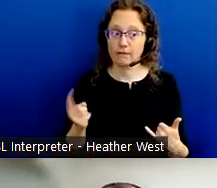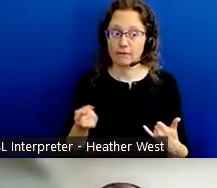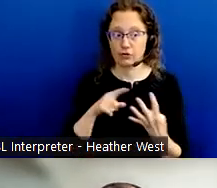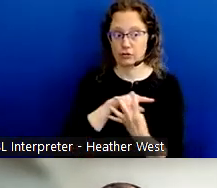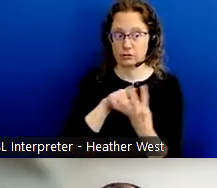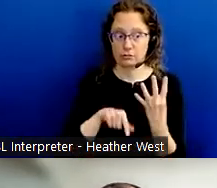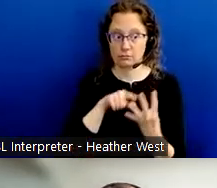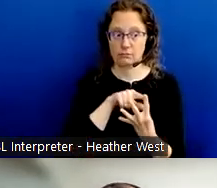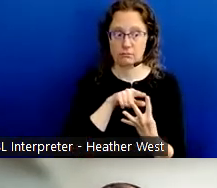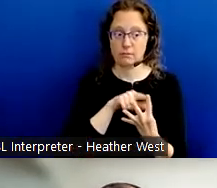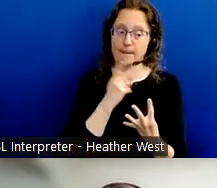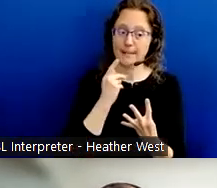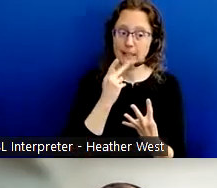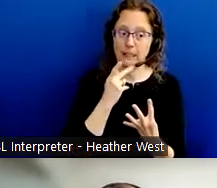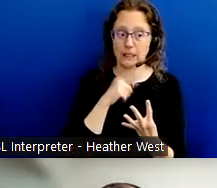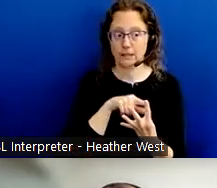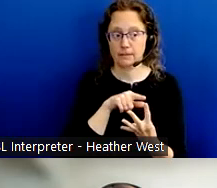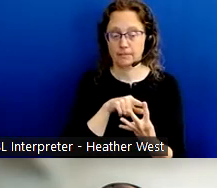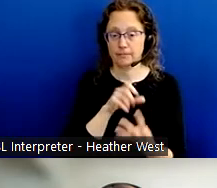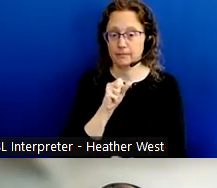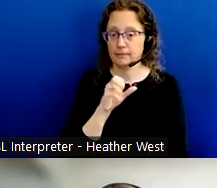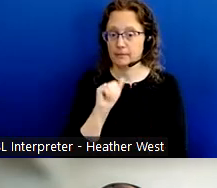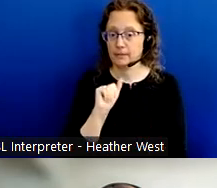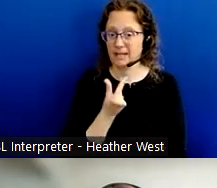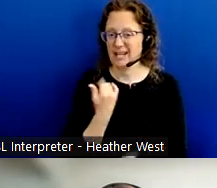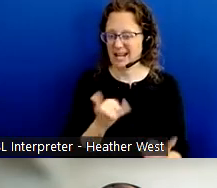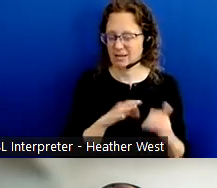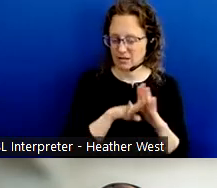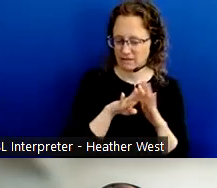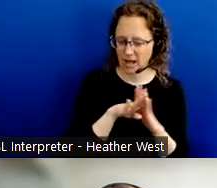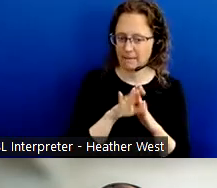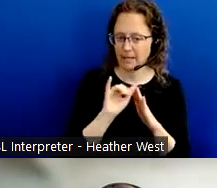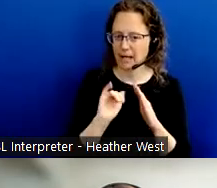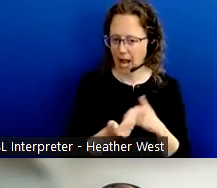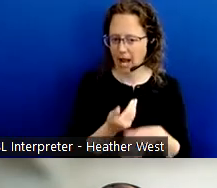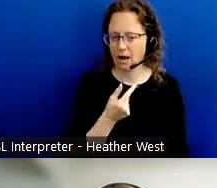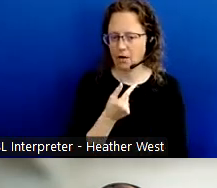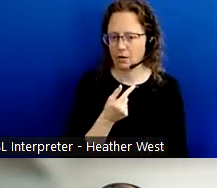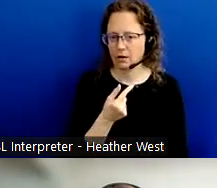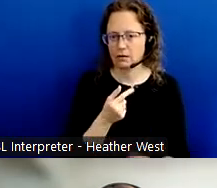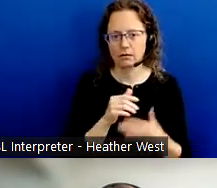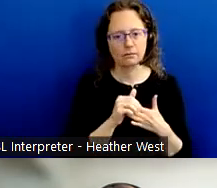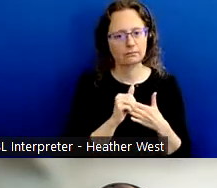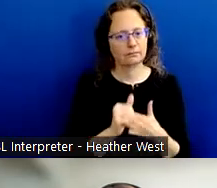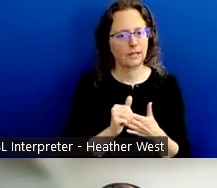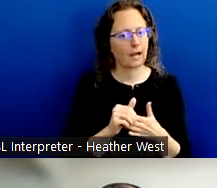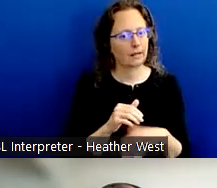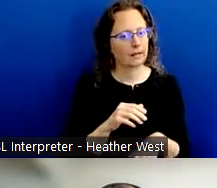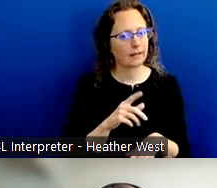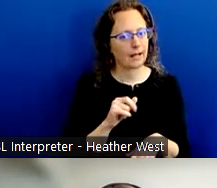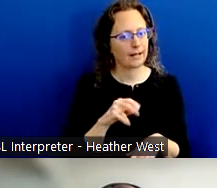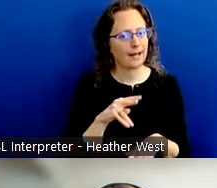the pink one, where SCAG is developing the program guidelines with our regional partners to shape